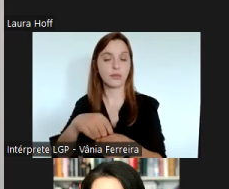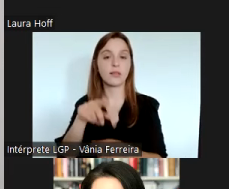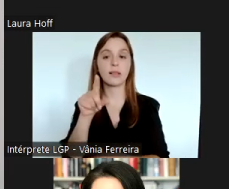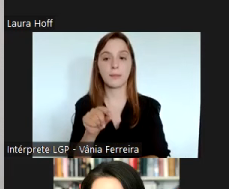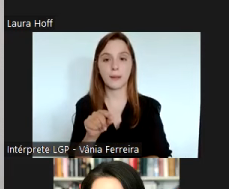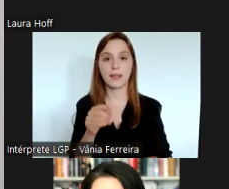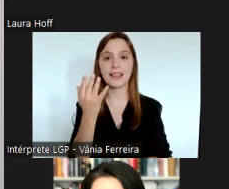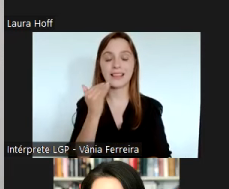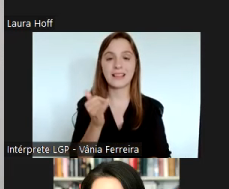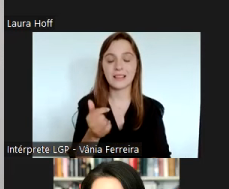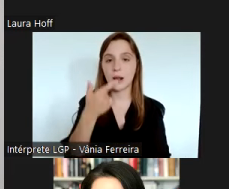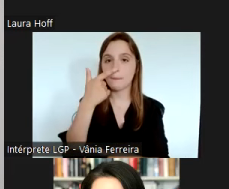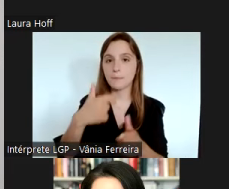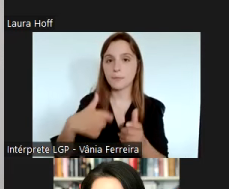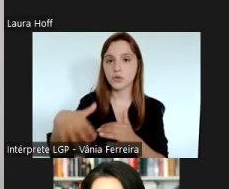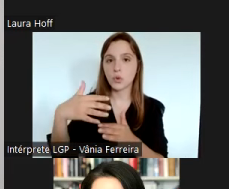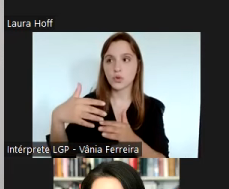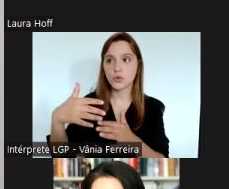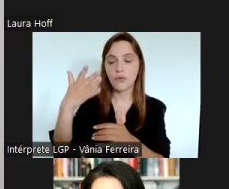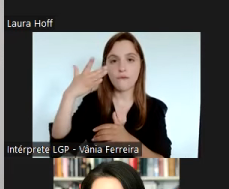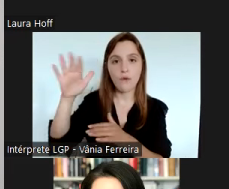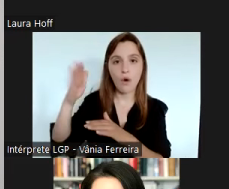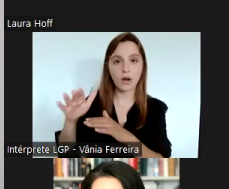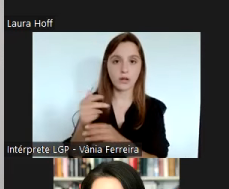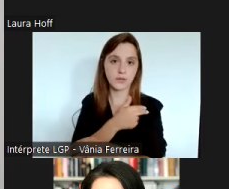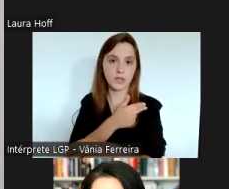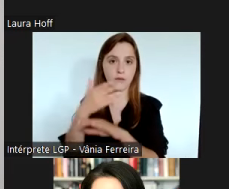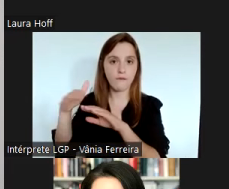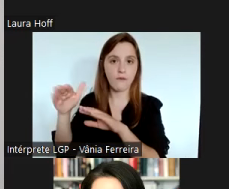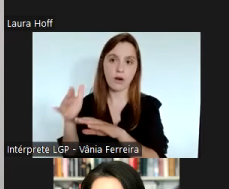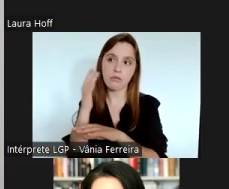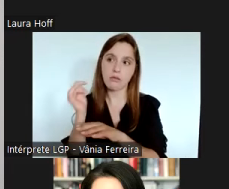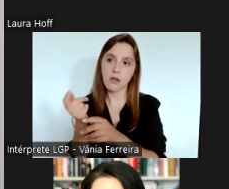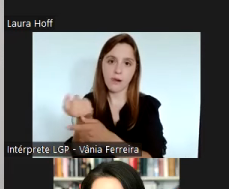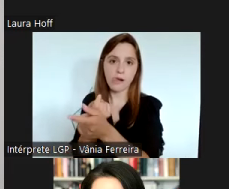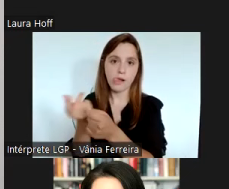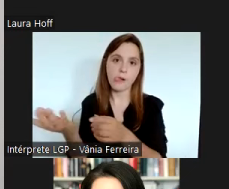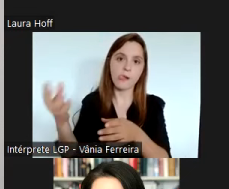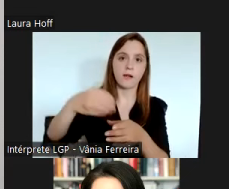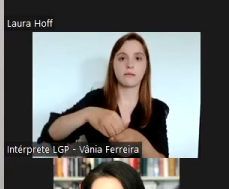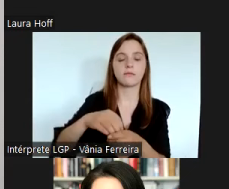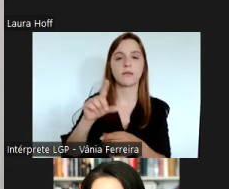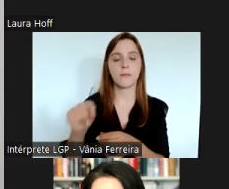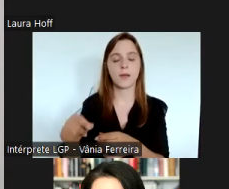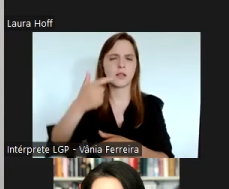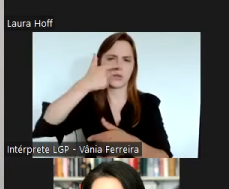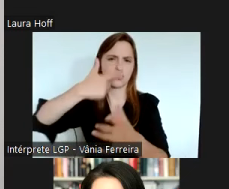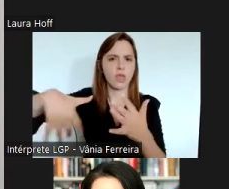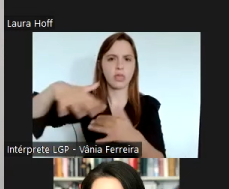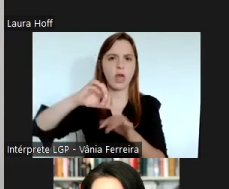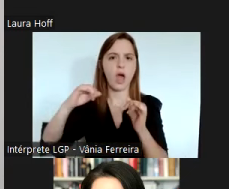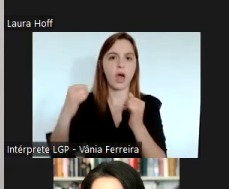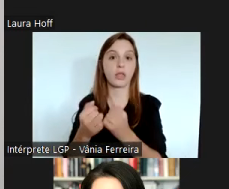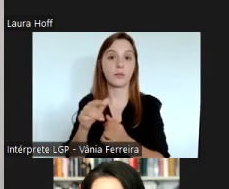try to involve people from outside of the university, the civil society, because only then we will